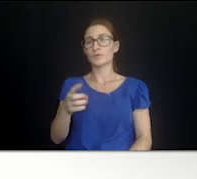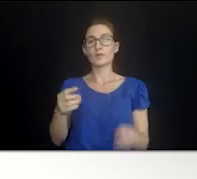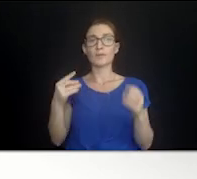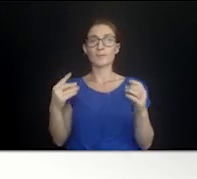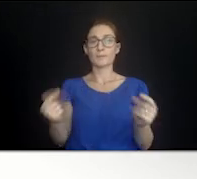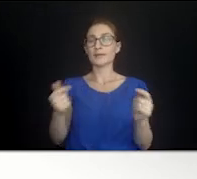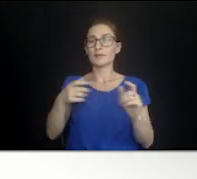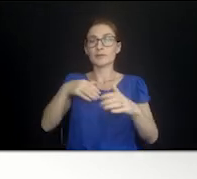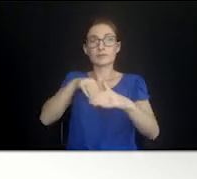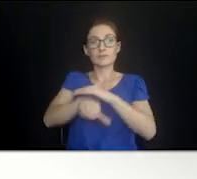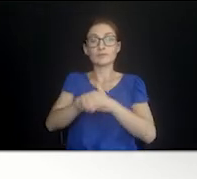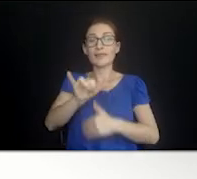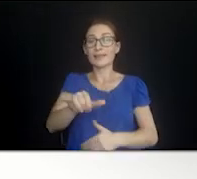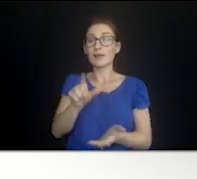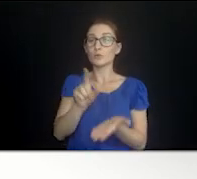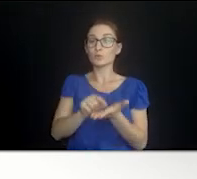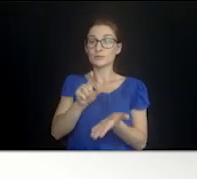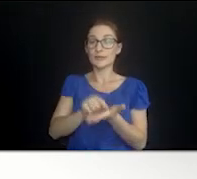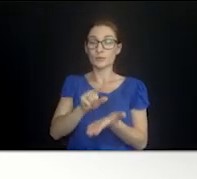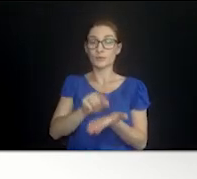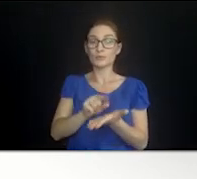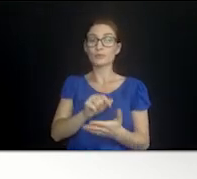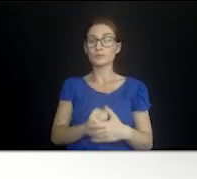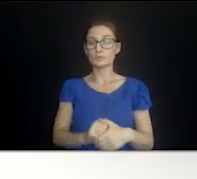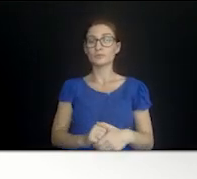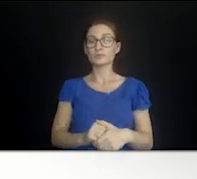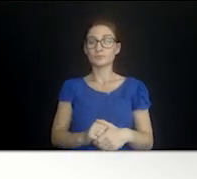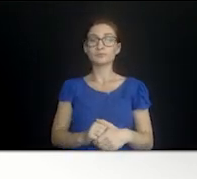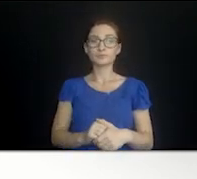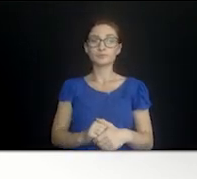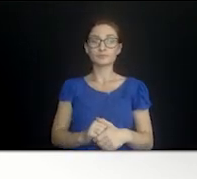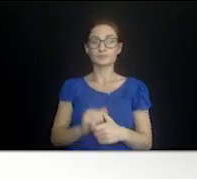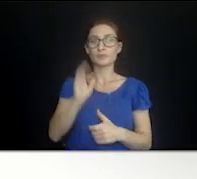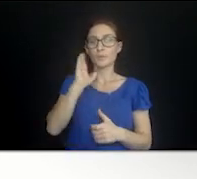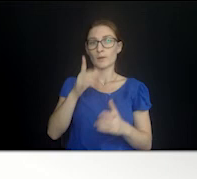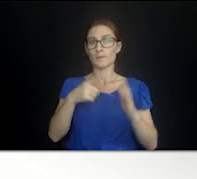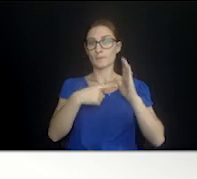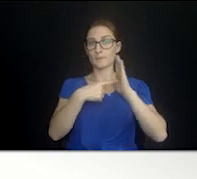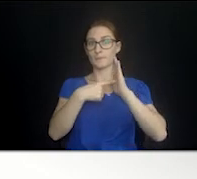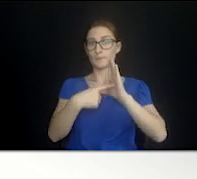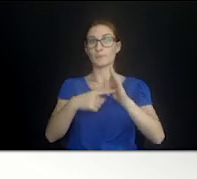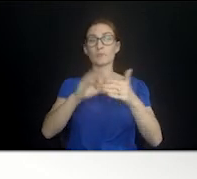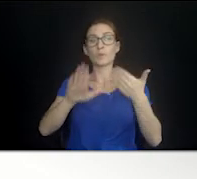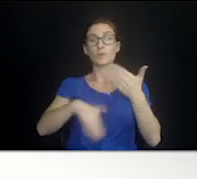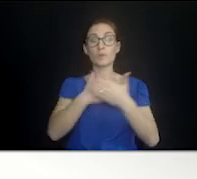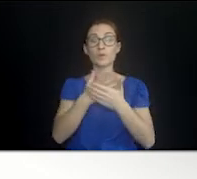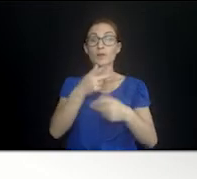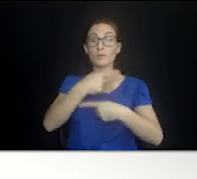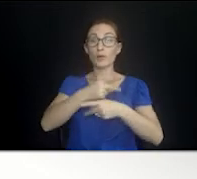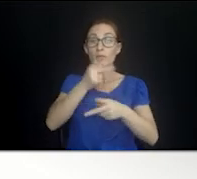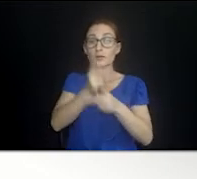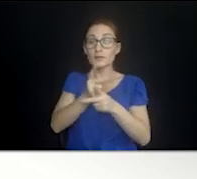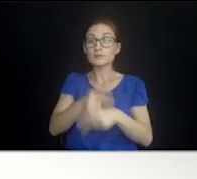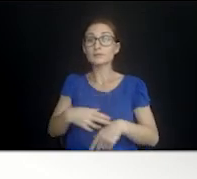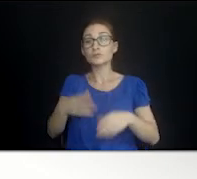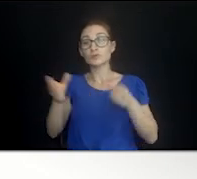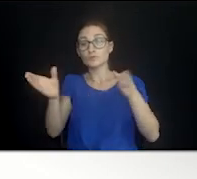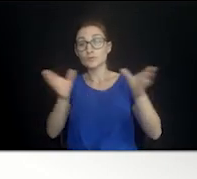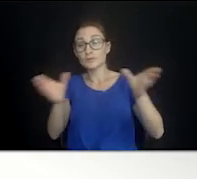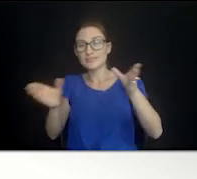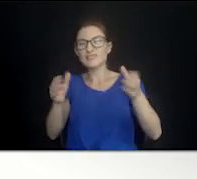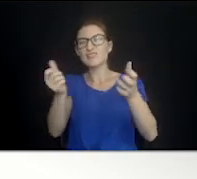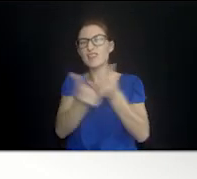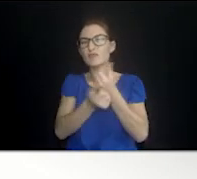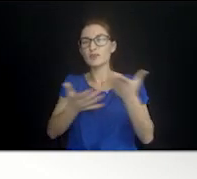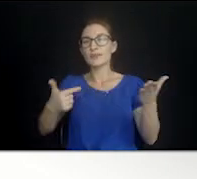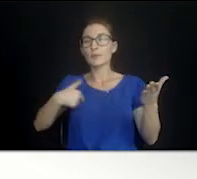immediately be enrolled in our weekly newsletter. What that does is it gives you guys an insight into all of the products and services that we